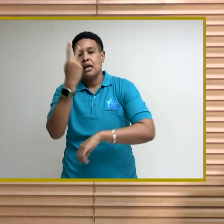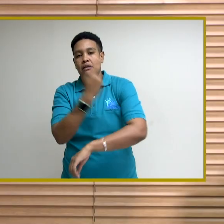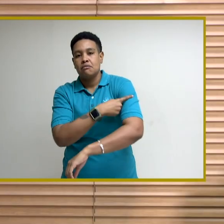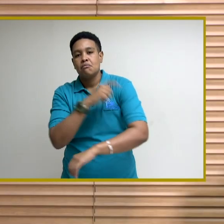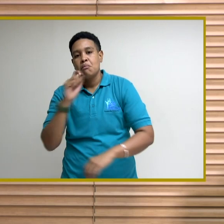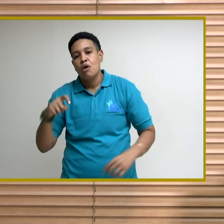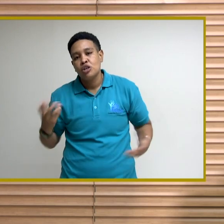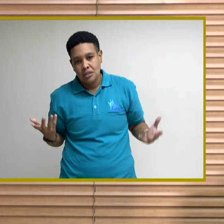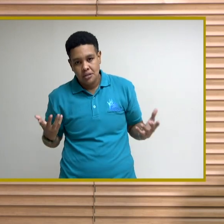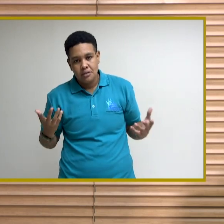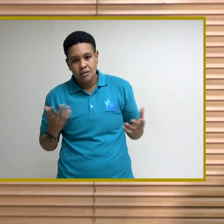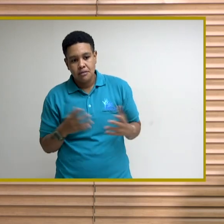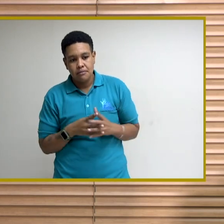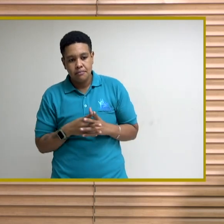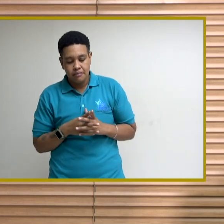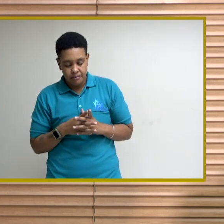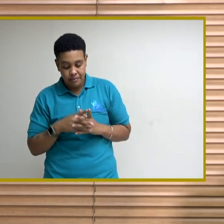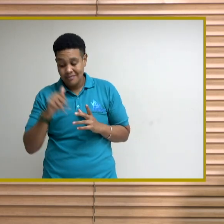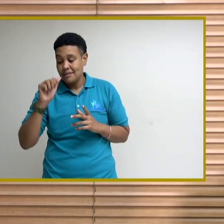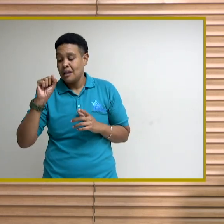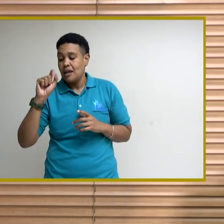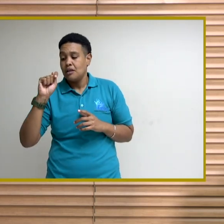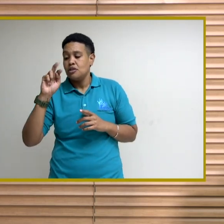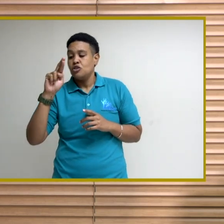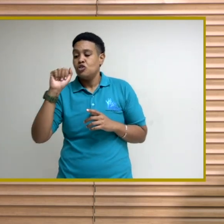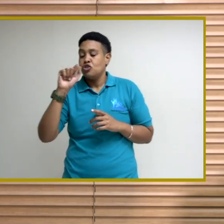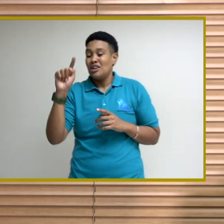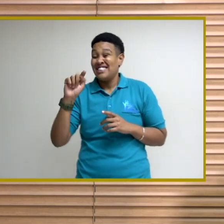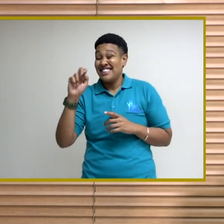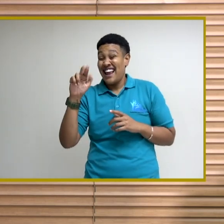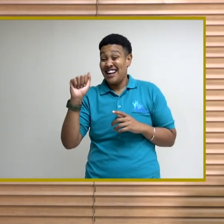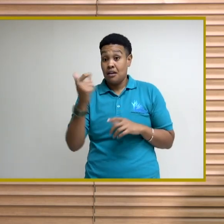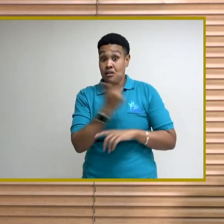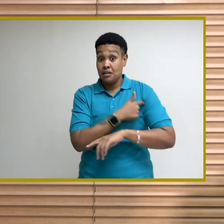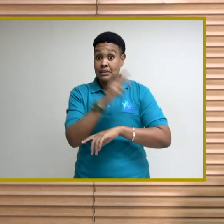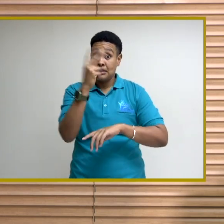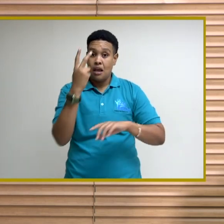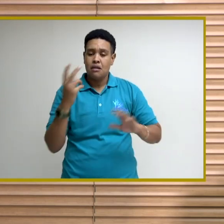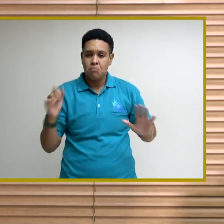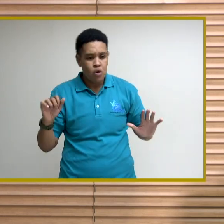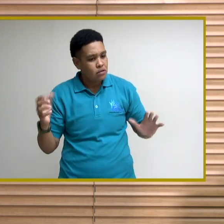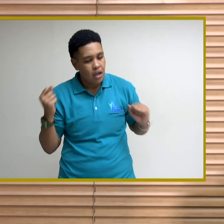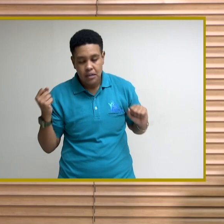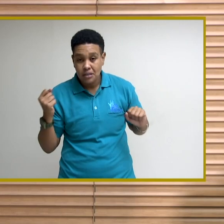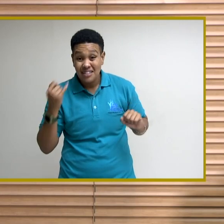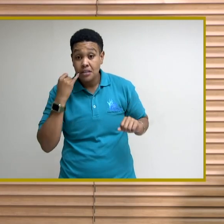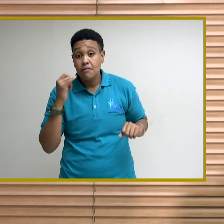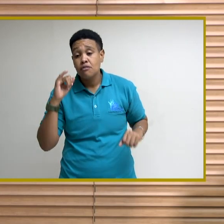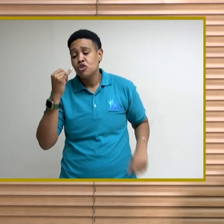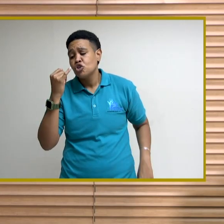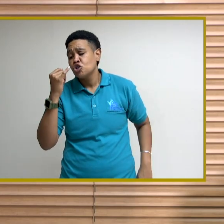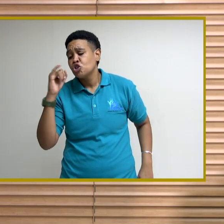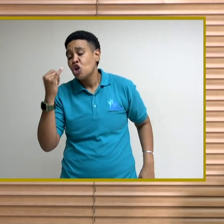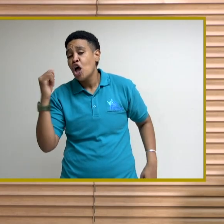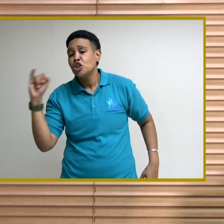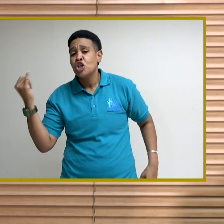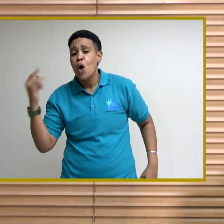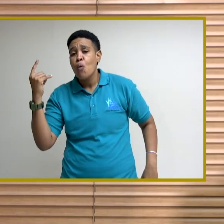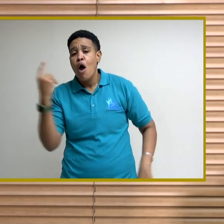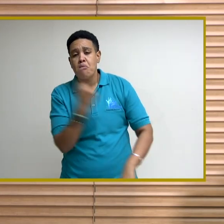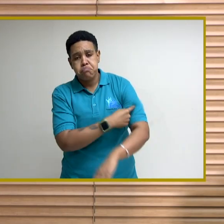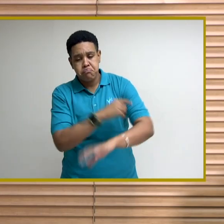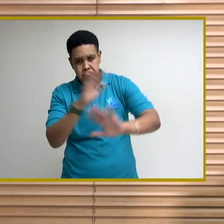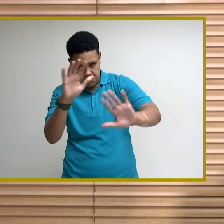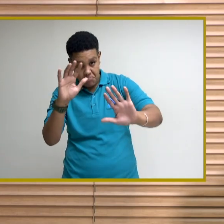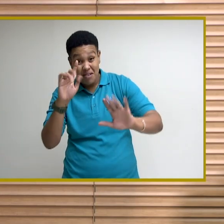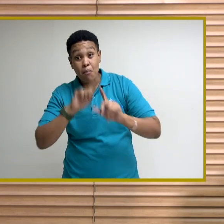dose of the AstraZeneca vaccine. If you had another, the Johnson & Johnson, it'd be one dose, the AstraZeneca. And